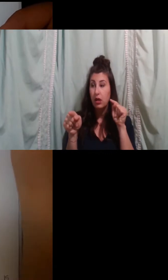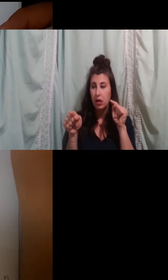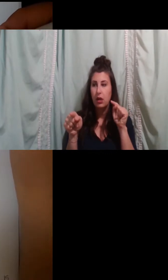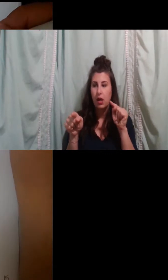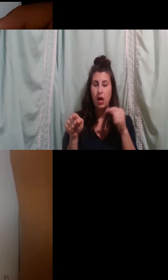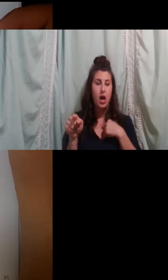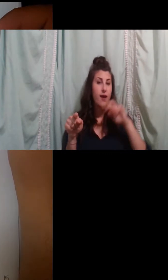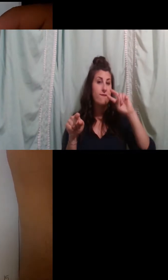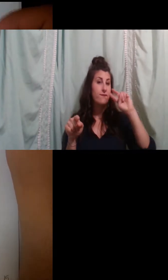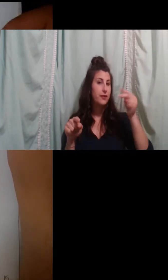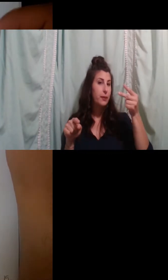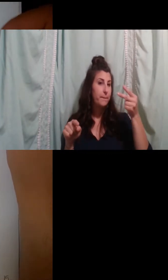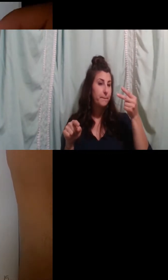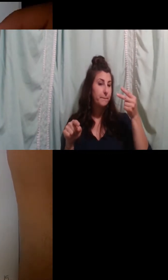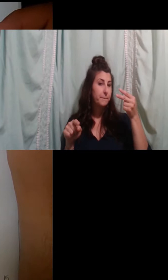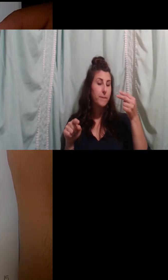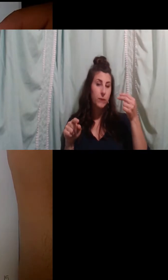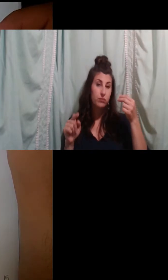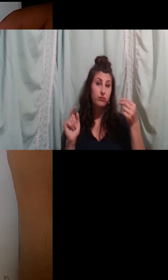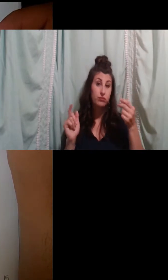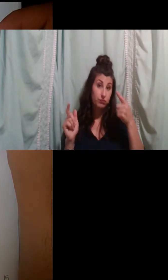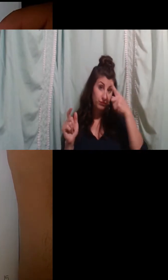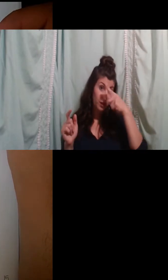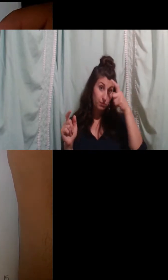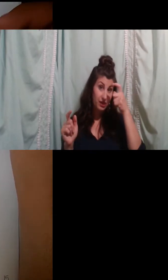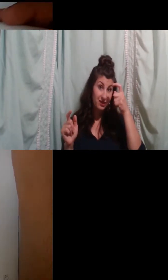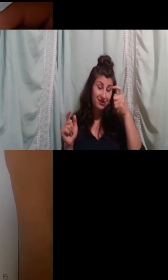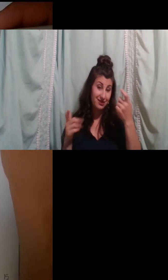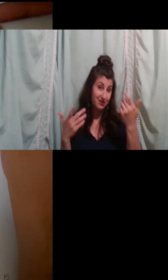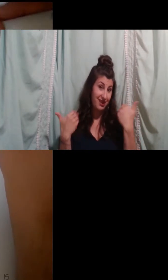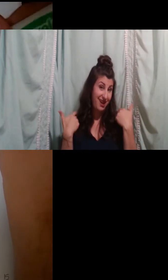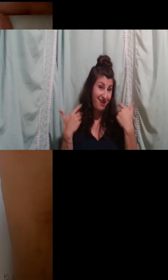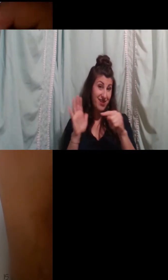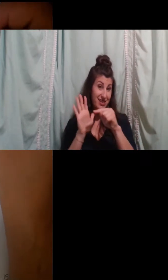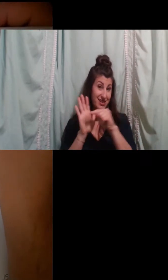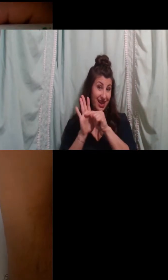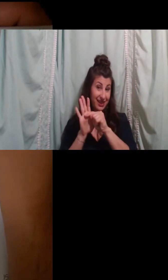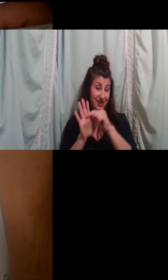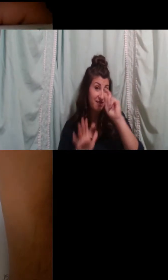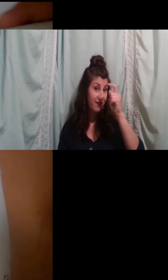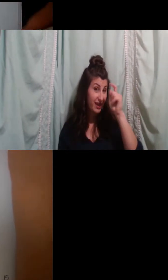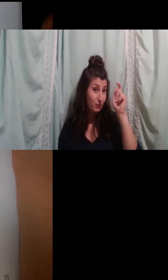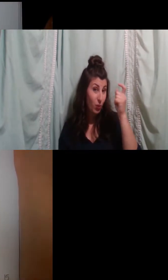one, I would have to flip because there's